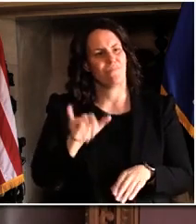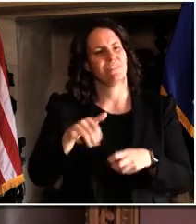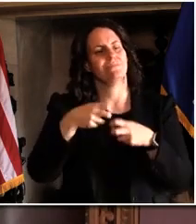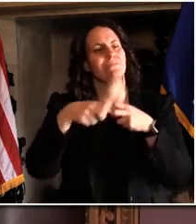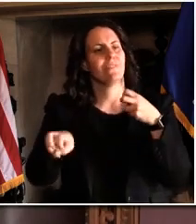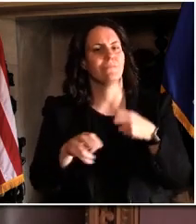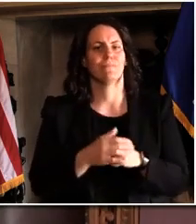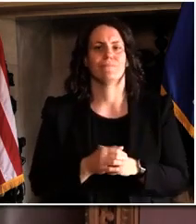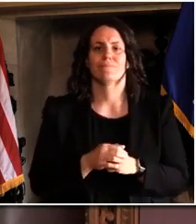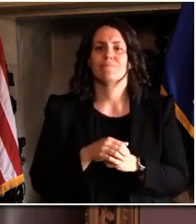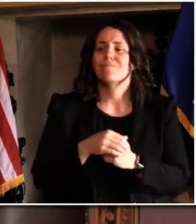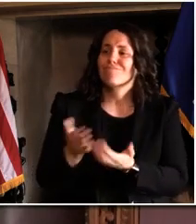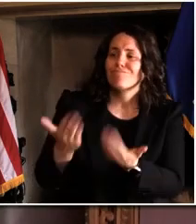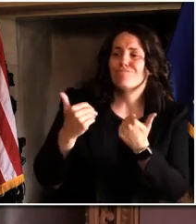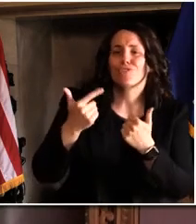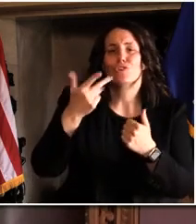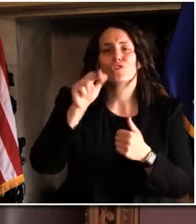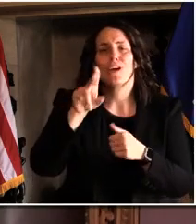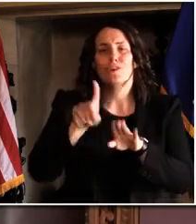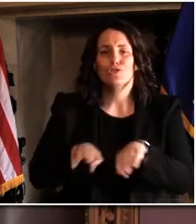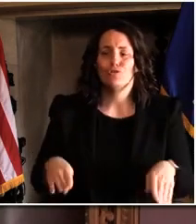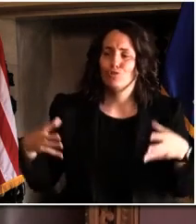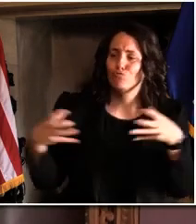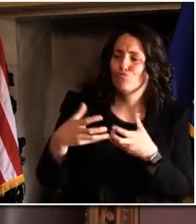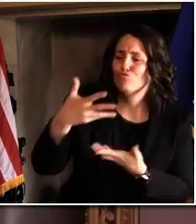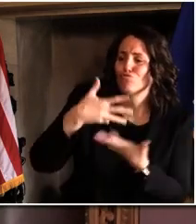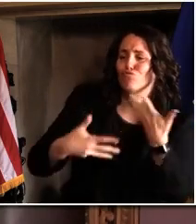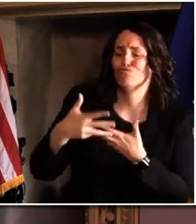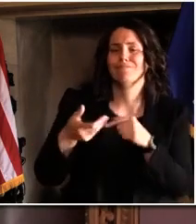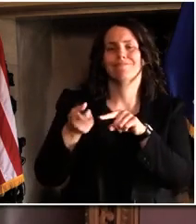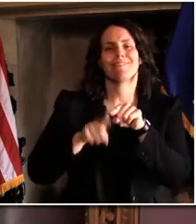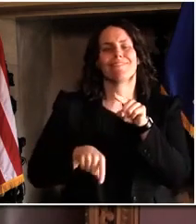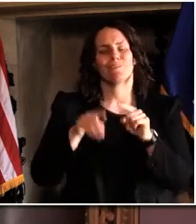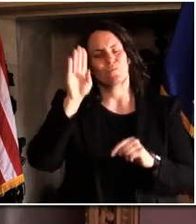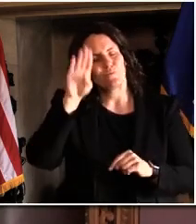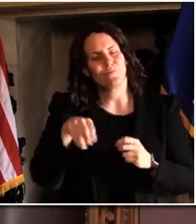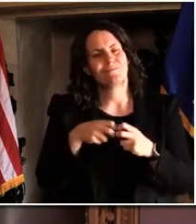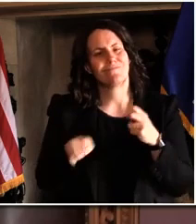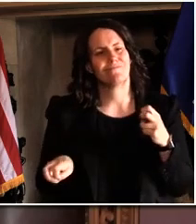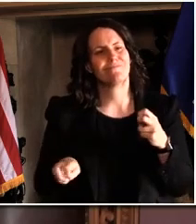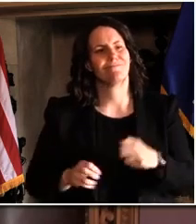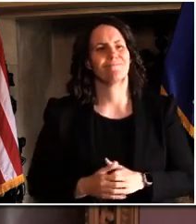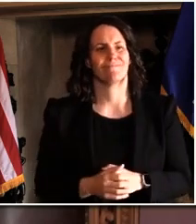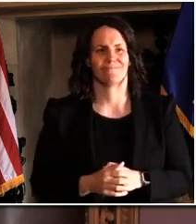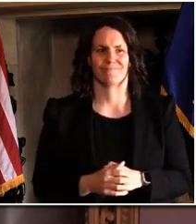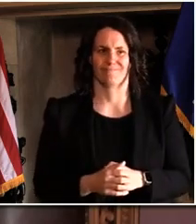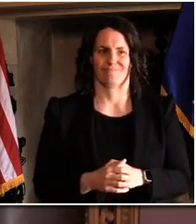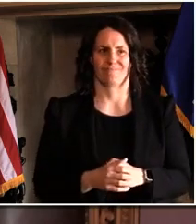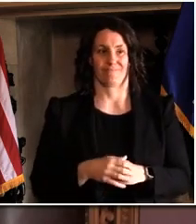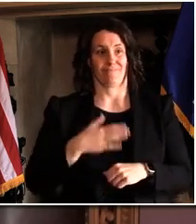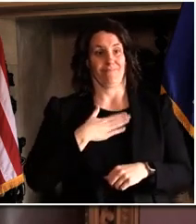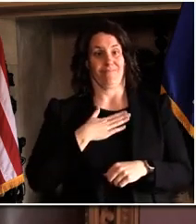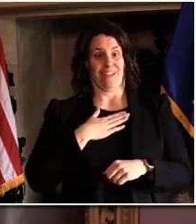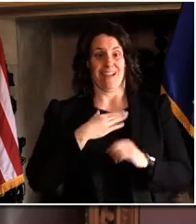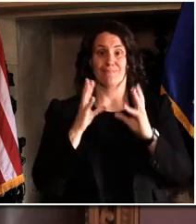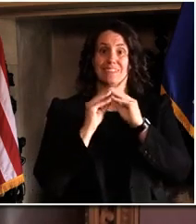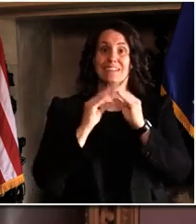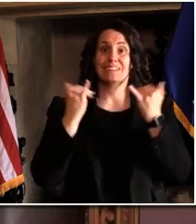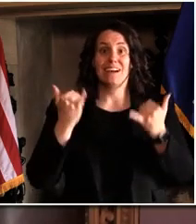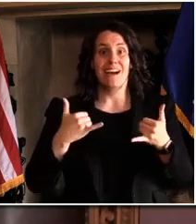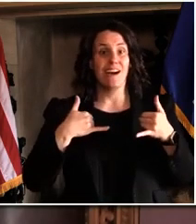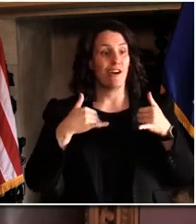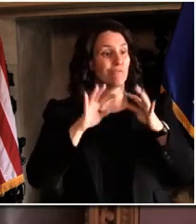First Lady at the executive residence right now. I'm holding cabinet meetings on the phone instead of in person. But